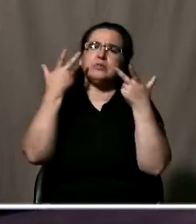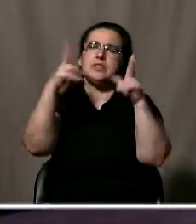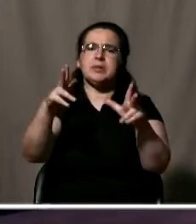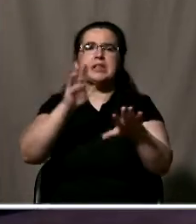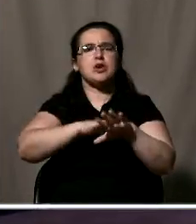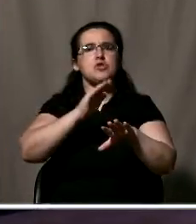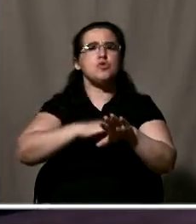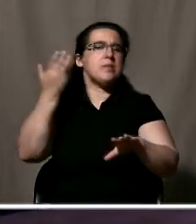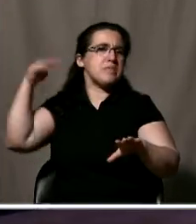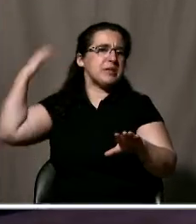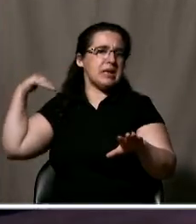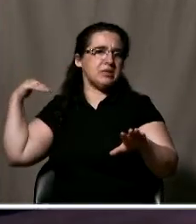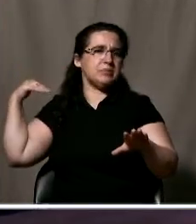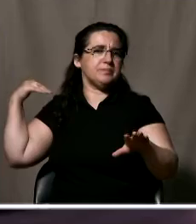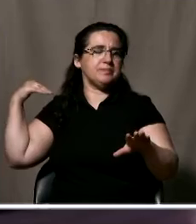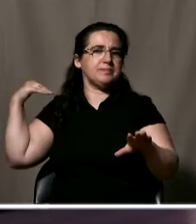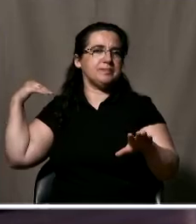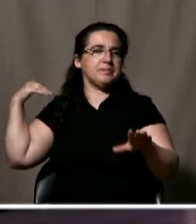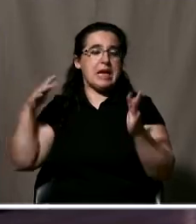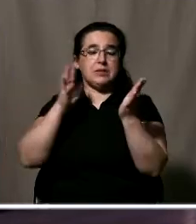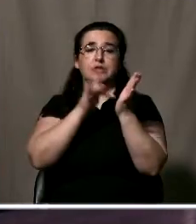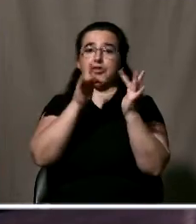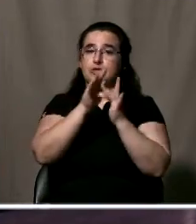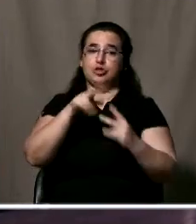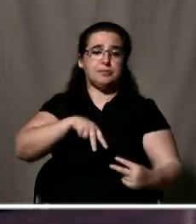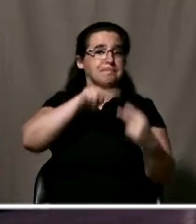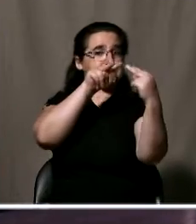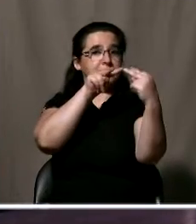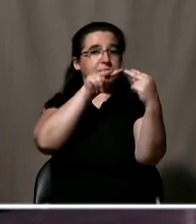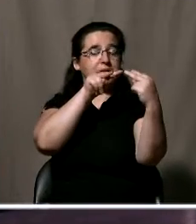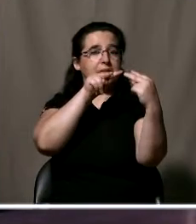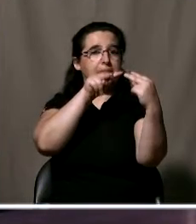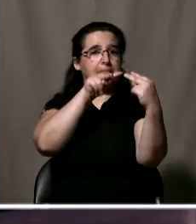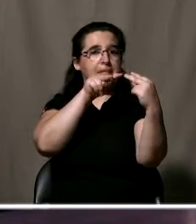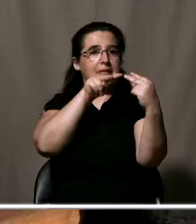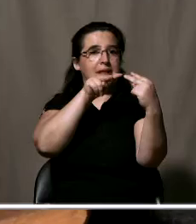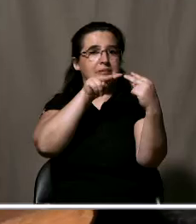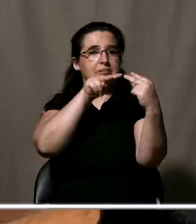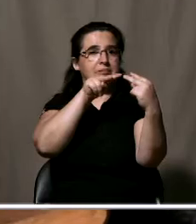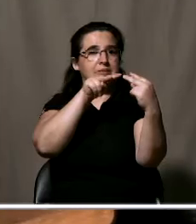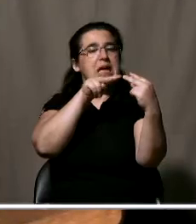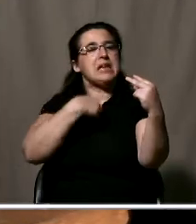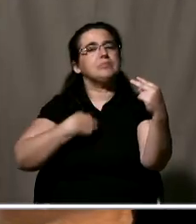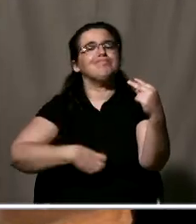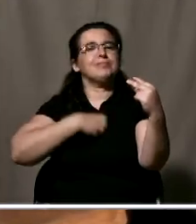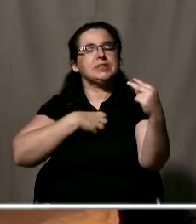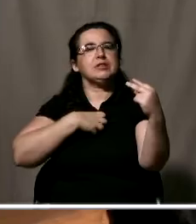liberto da culpa no meu passado. Looking to Jesus, olhar para Jesus, He can well take care of my future. Ele pode tomar conta do meu